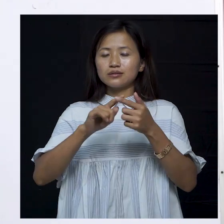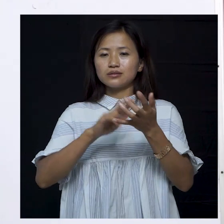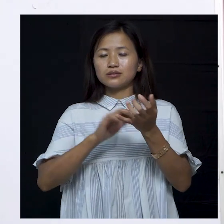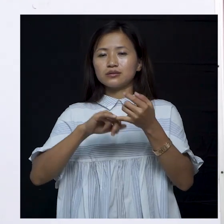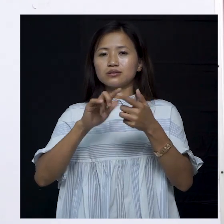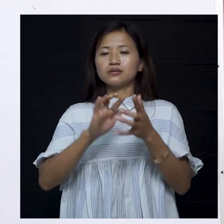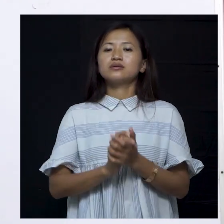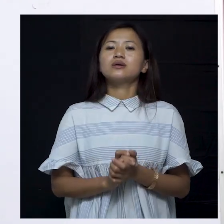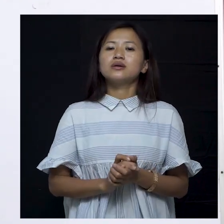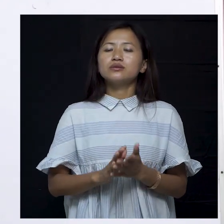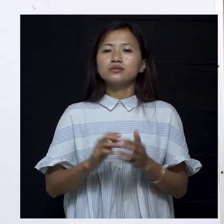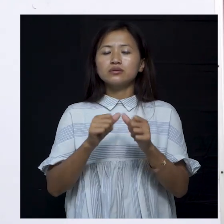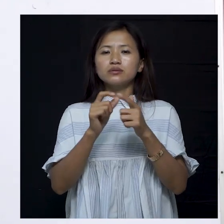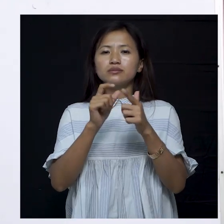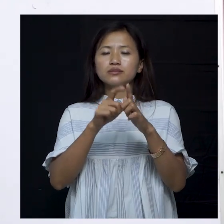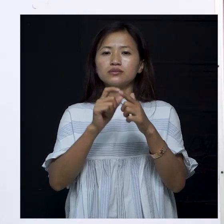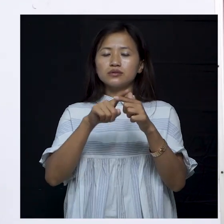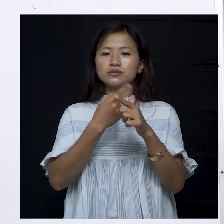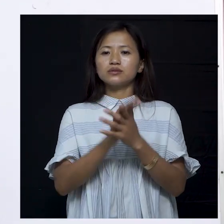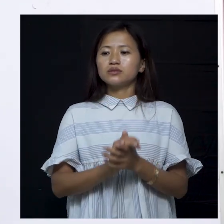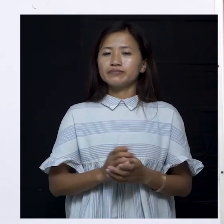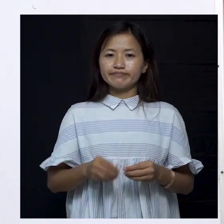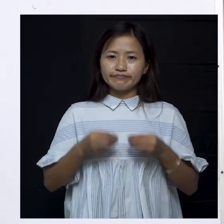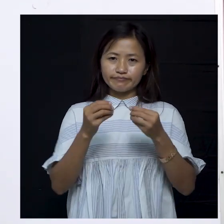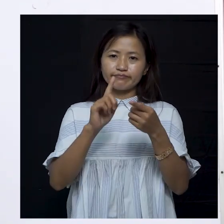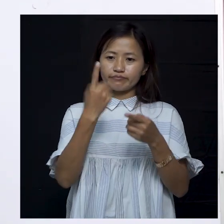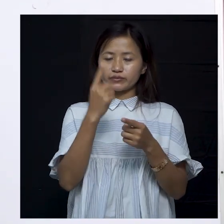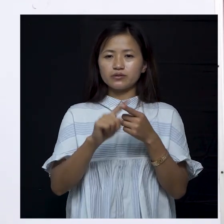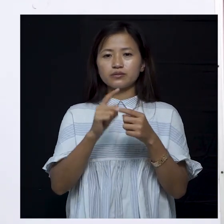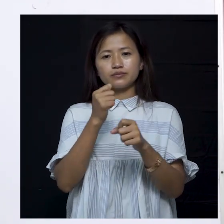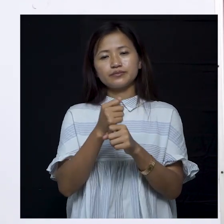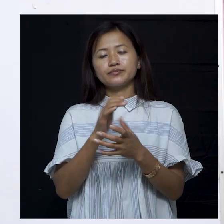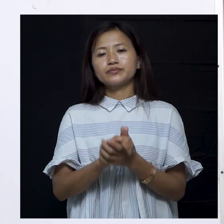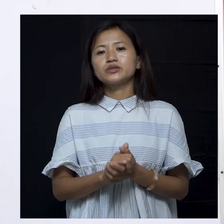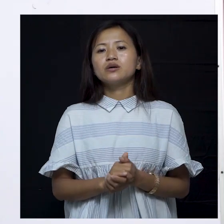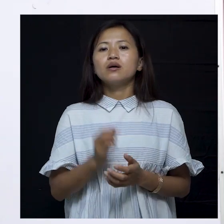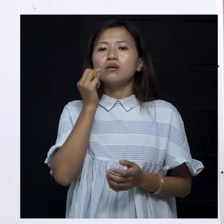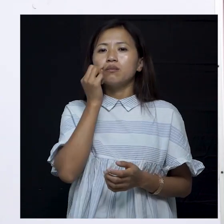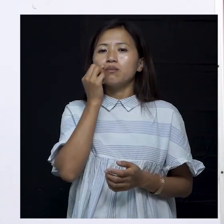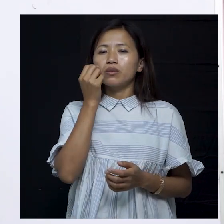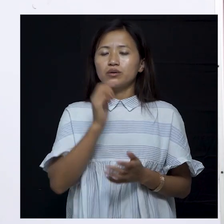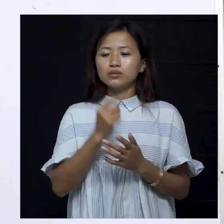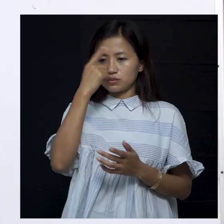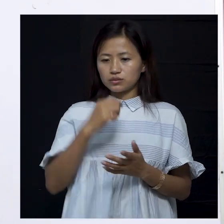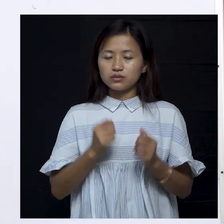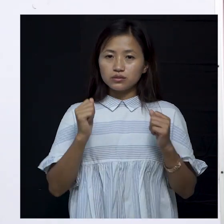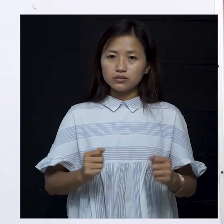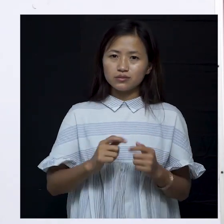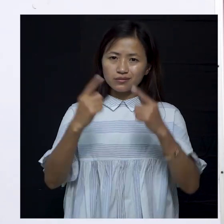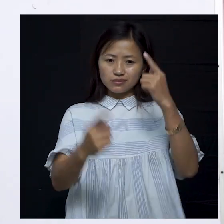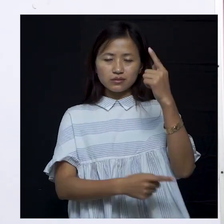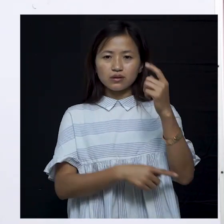it is called an adjective clause. I'll give you one example. The boy who is sitting in the last